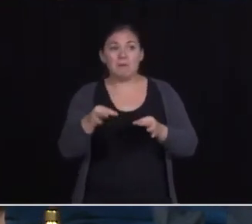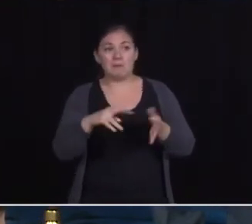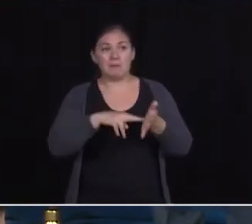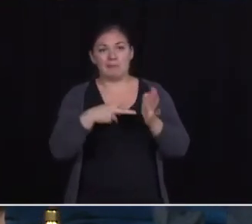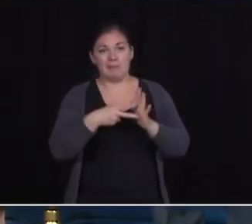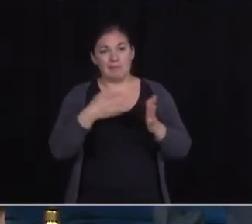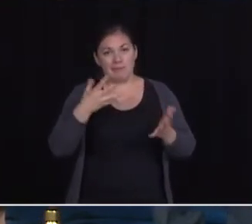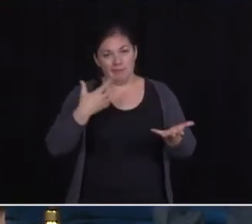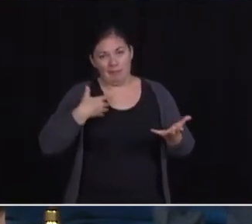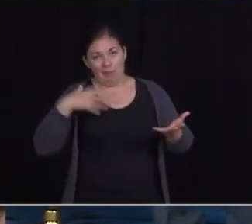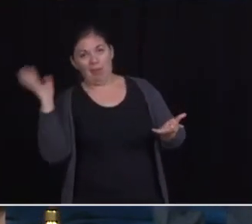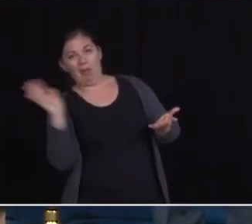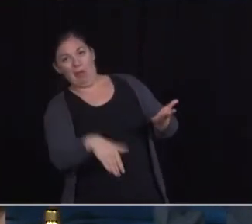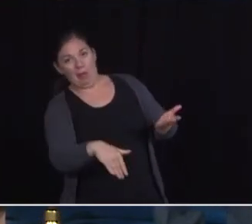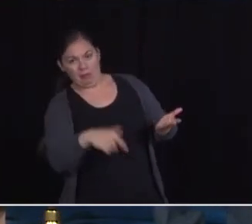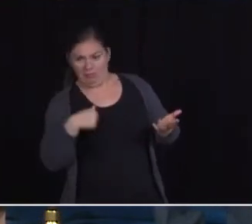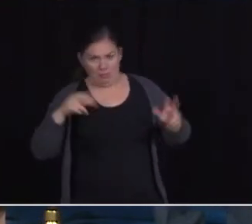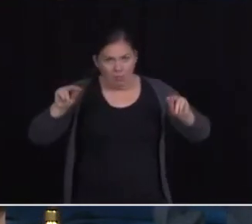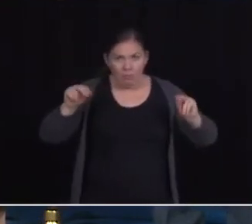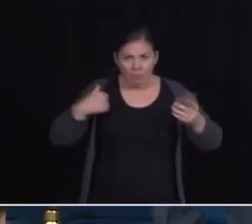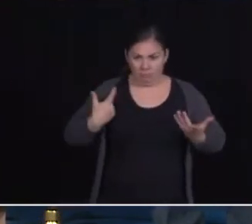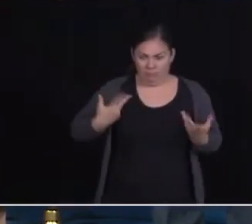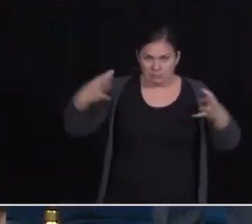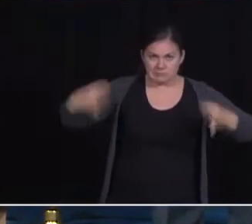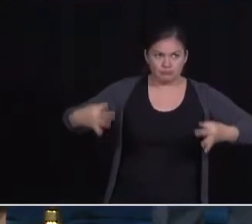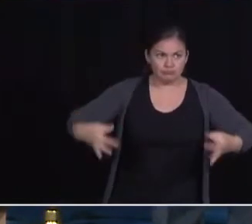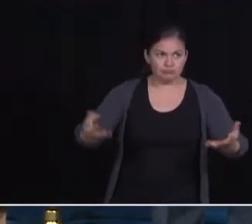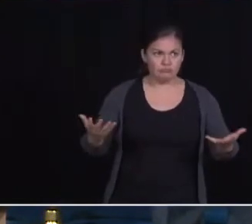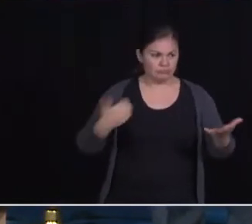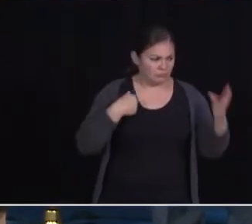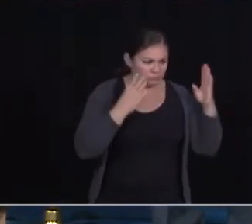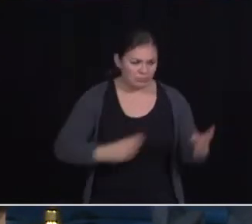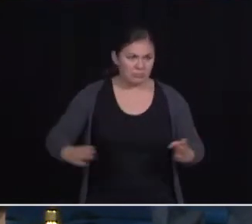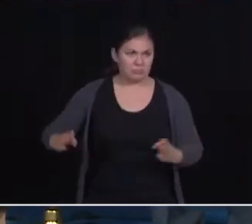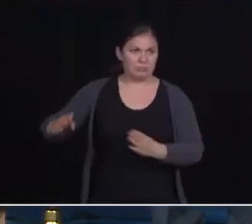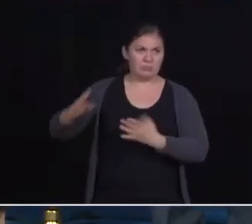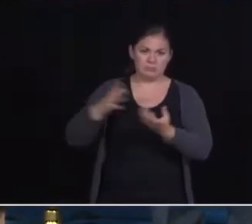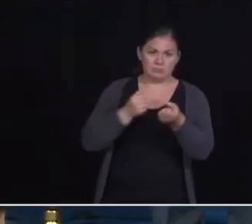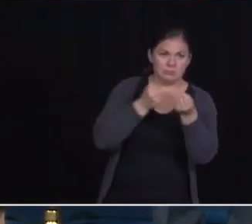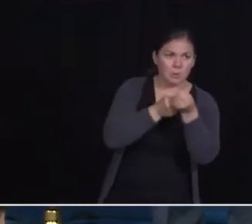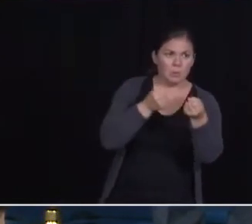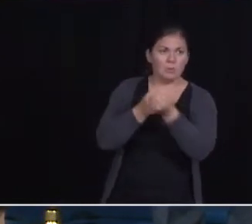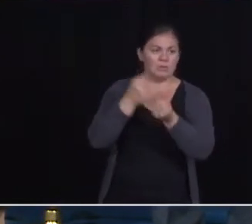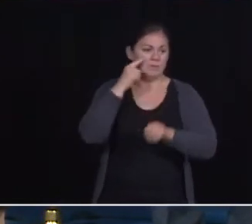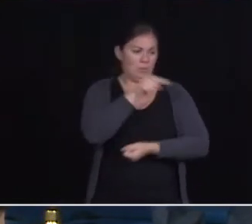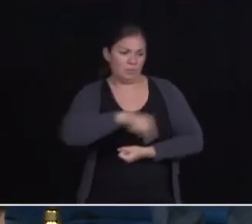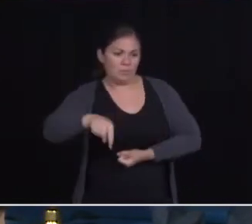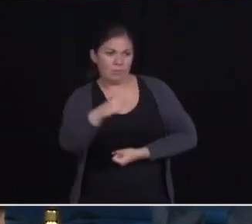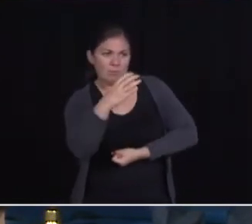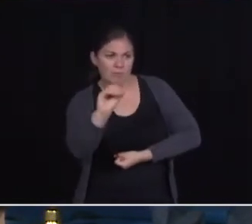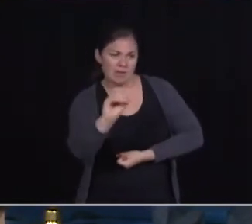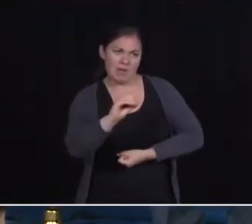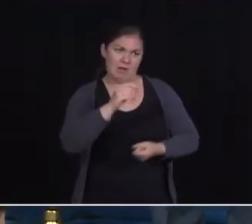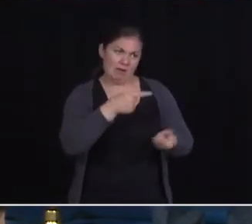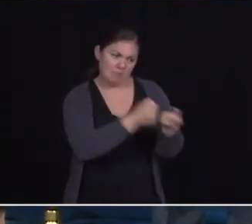measures and support for these companies. And I'll continue to support them. But I'm just asking the